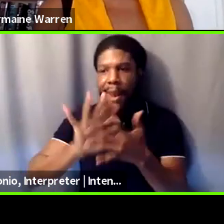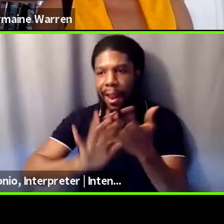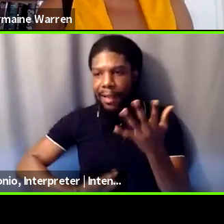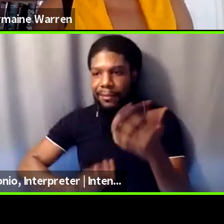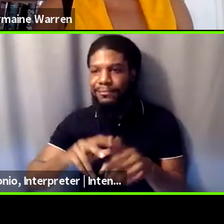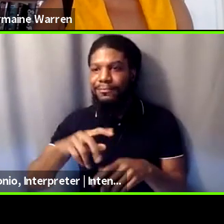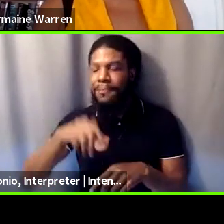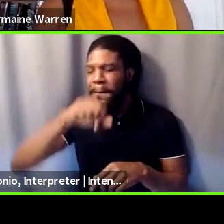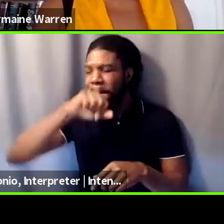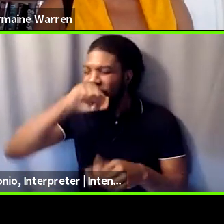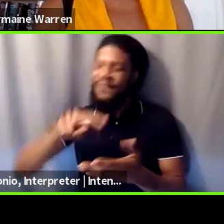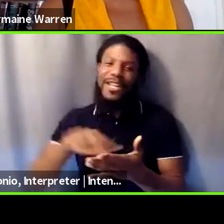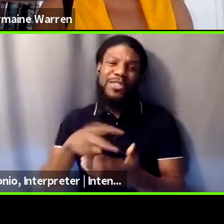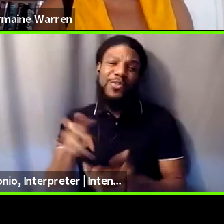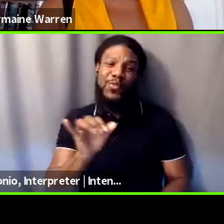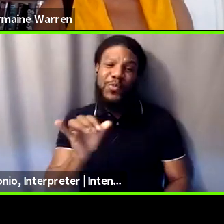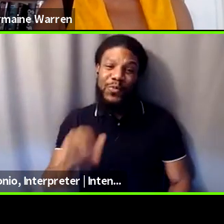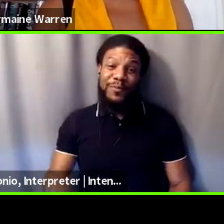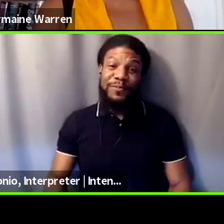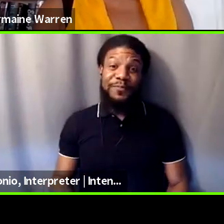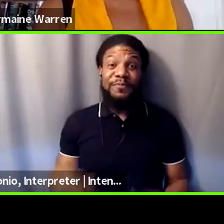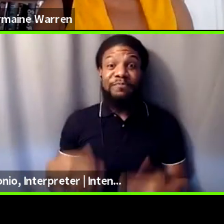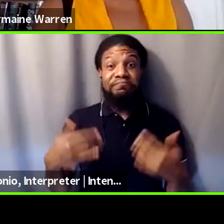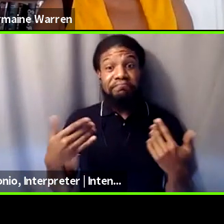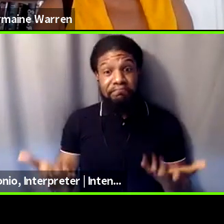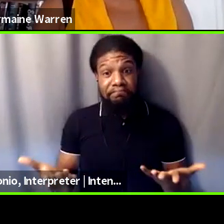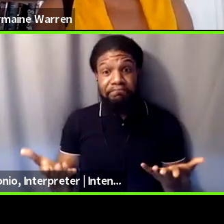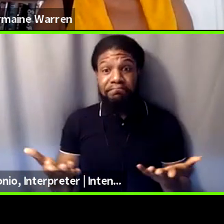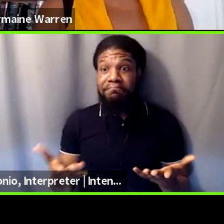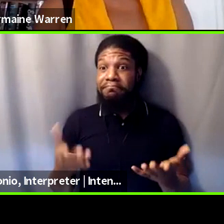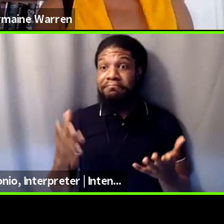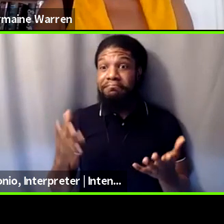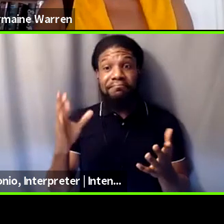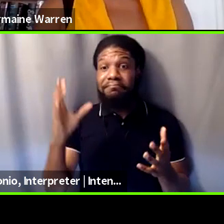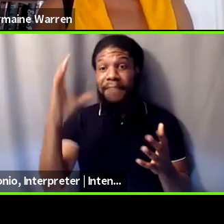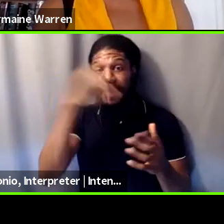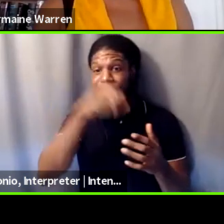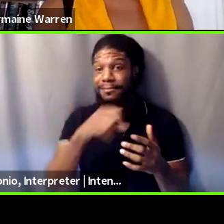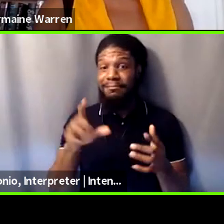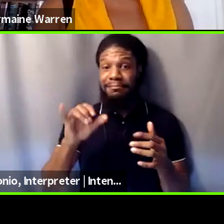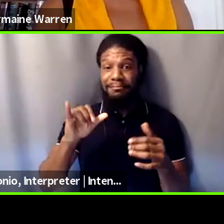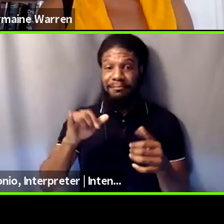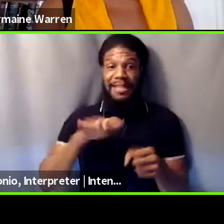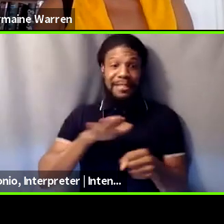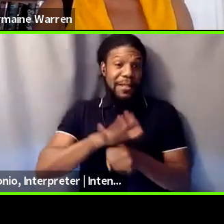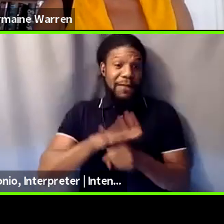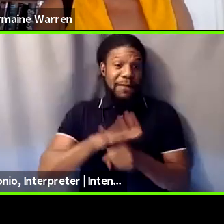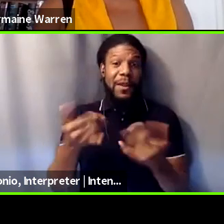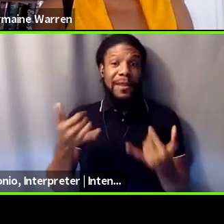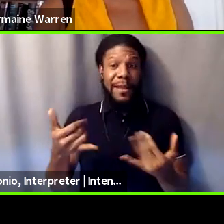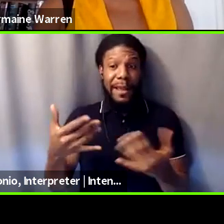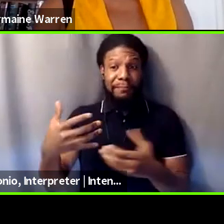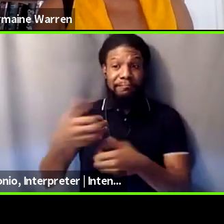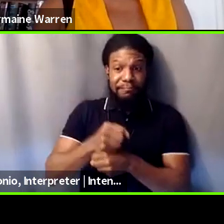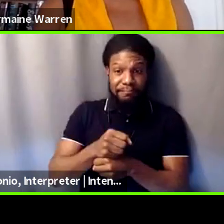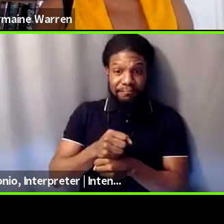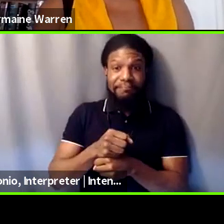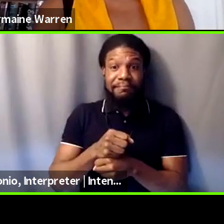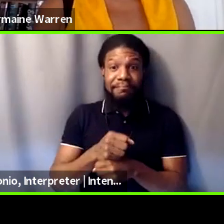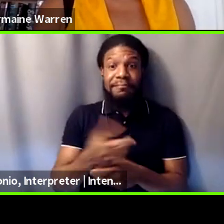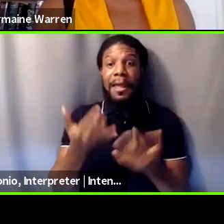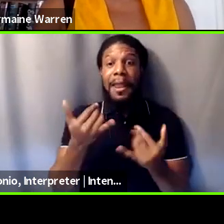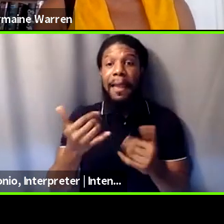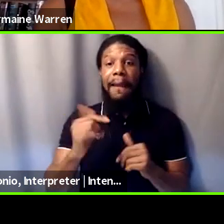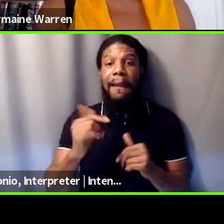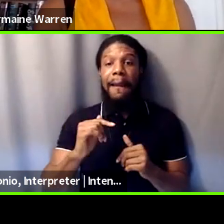dance. So I guess that kind of sums it up with me for now, with intro, and yeah, I'll pass it